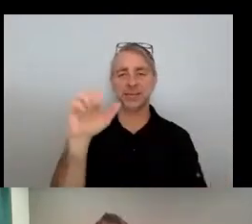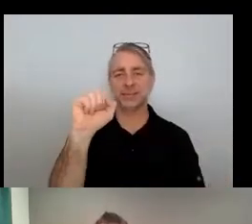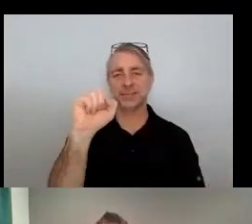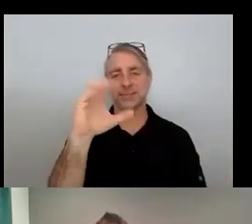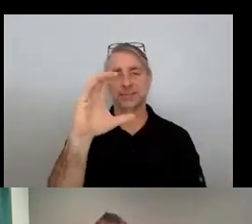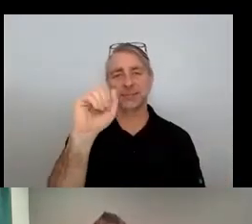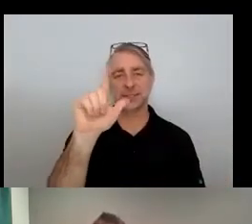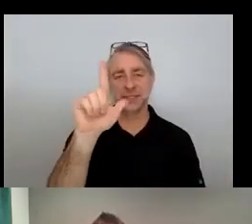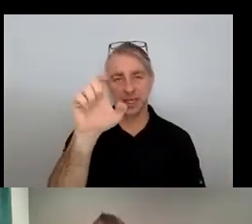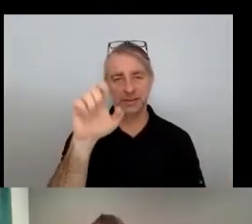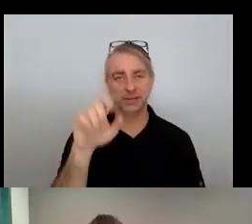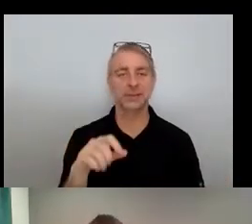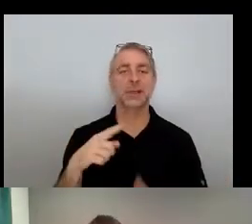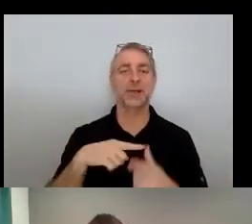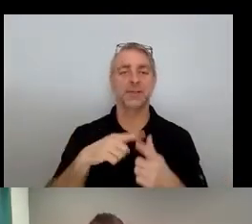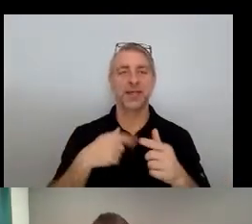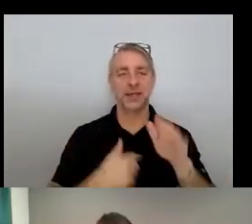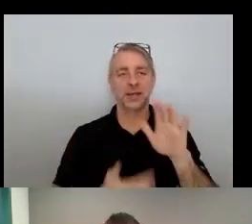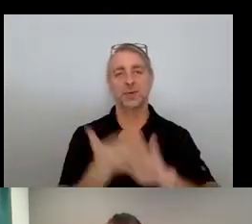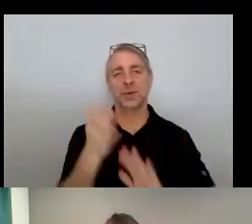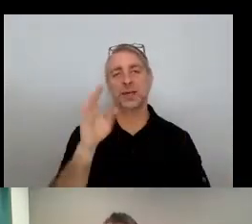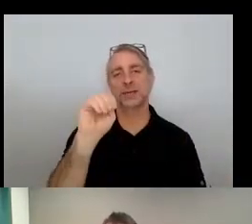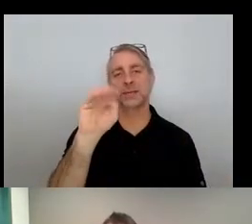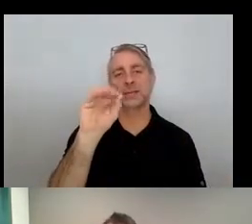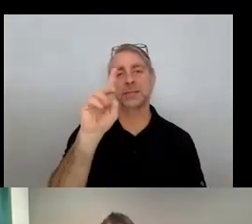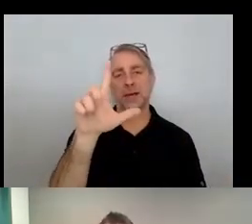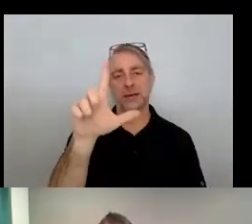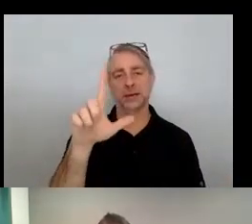we estimate an effect size.